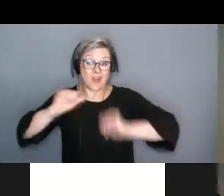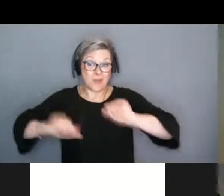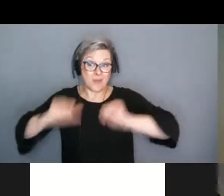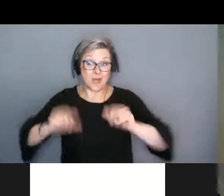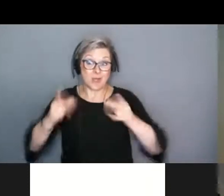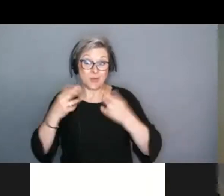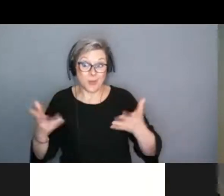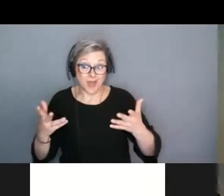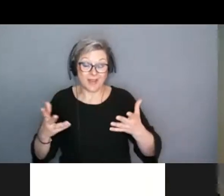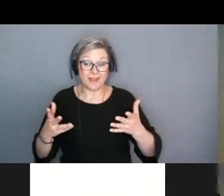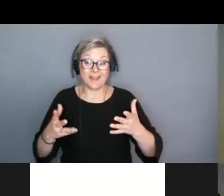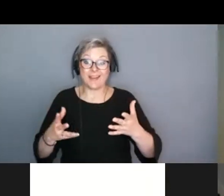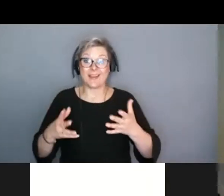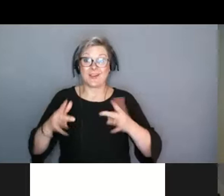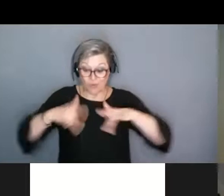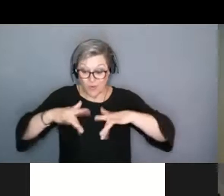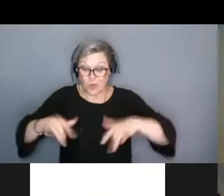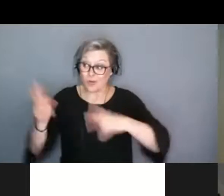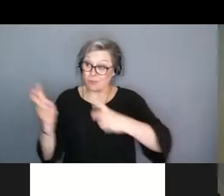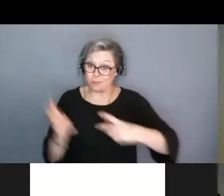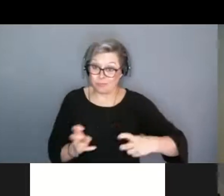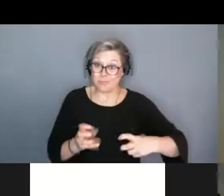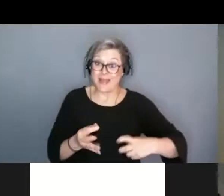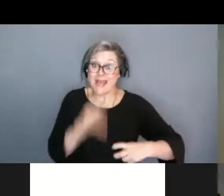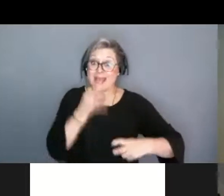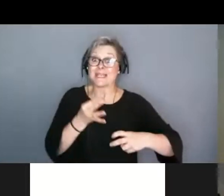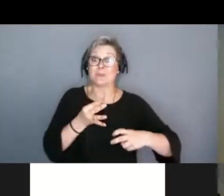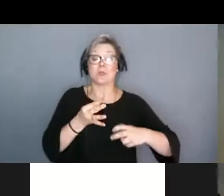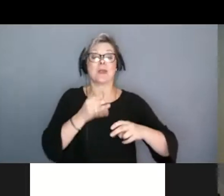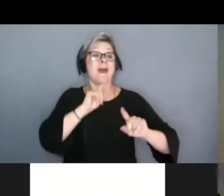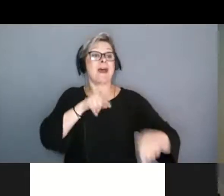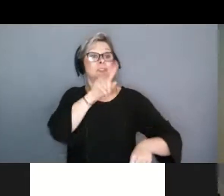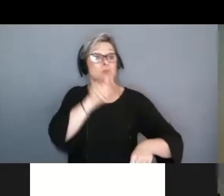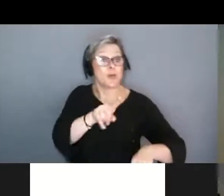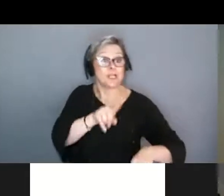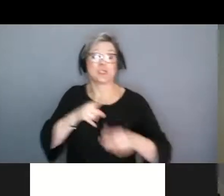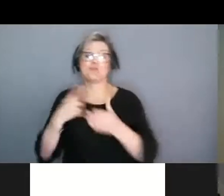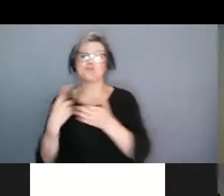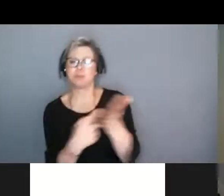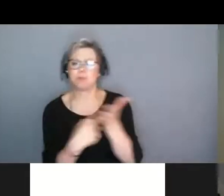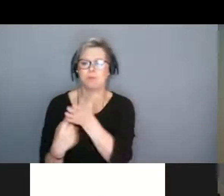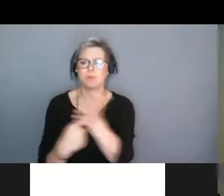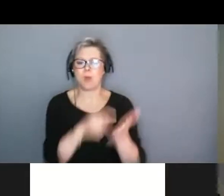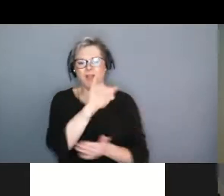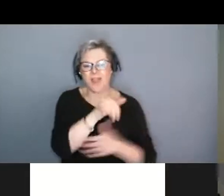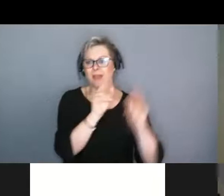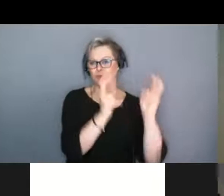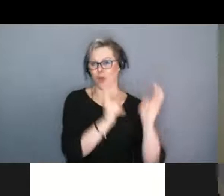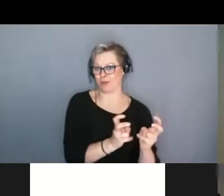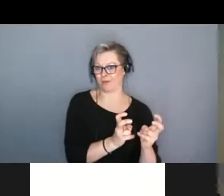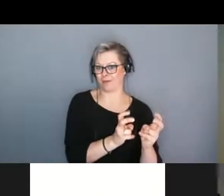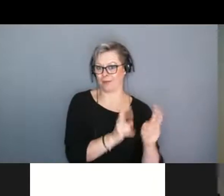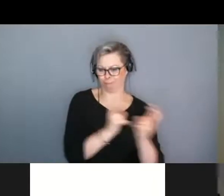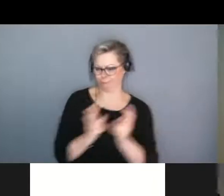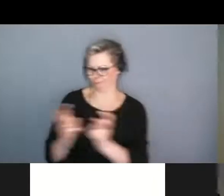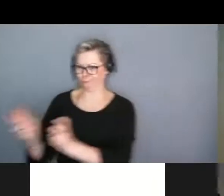the experts answering questions and talking about the issues that are in that particular episode.